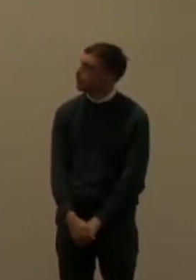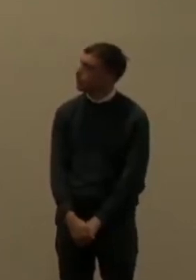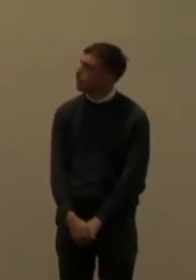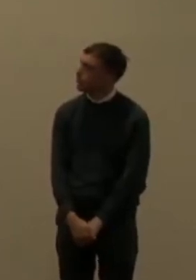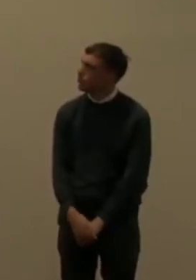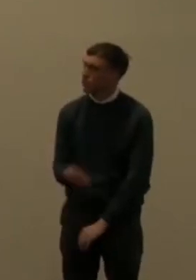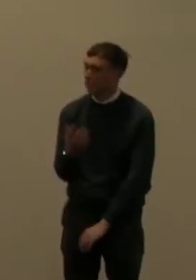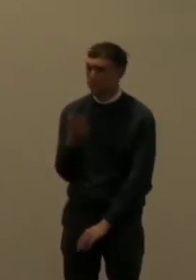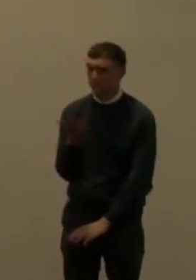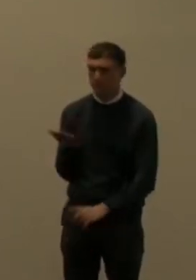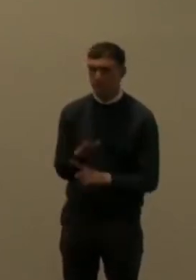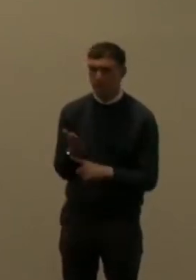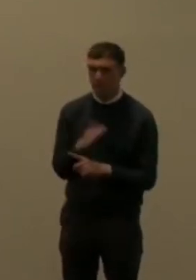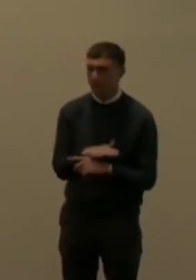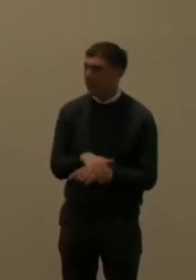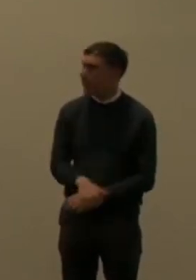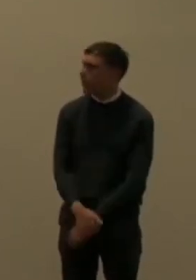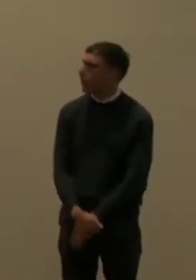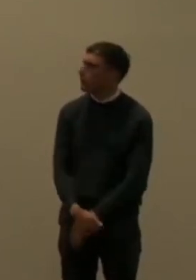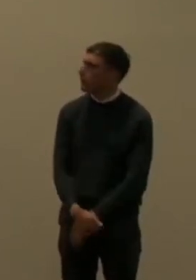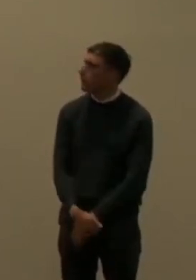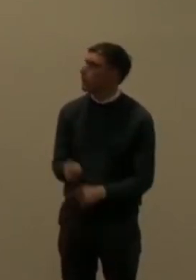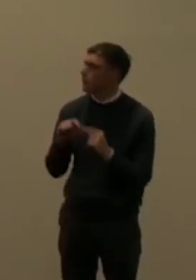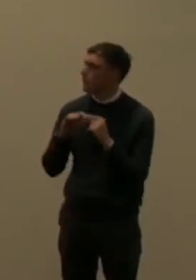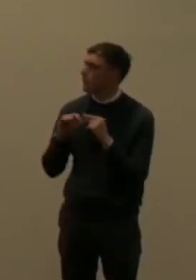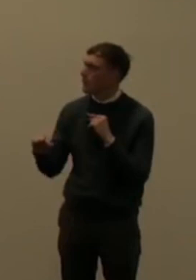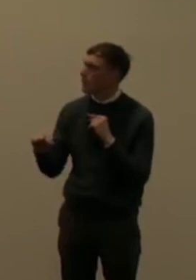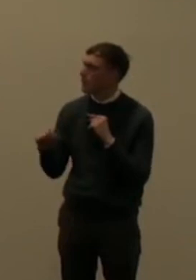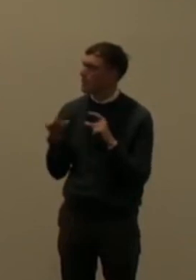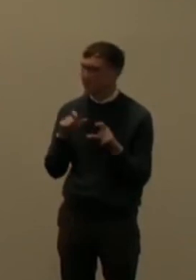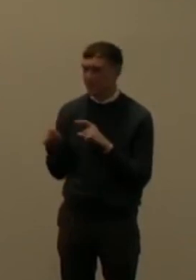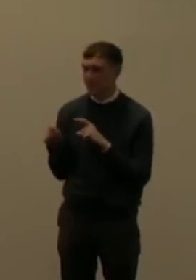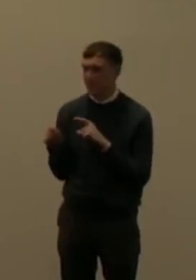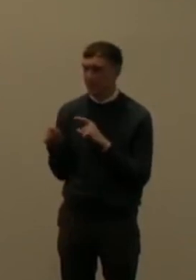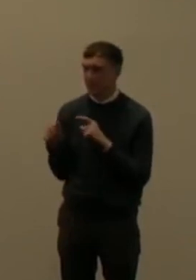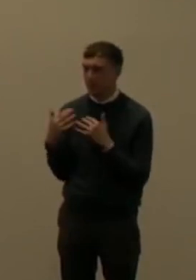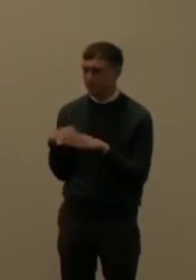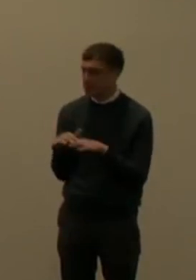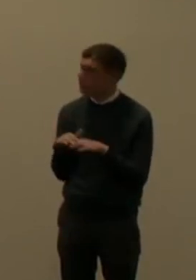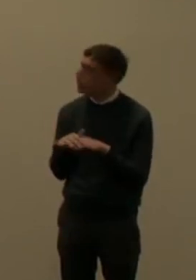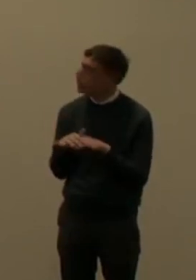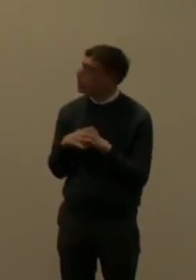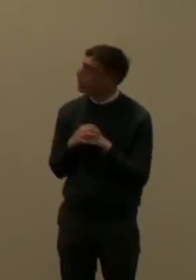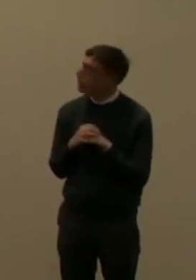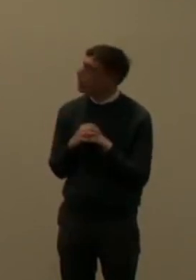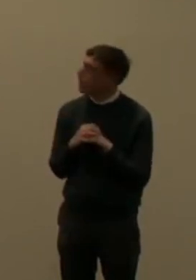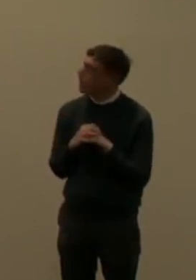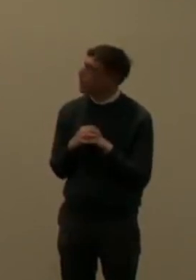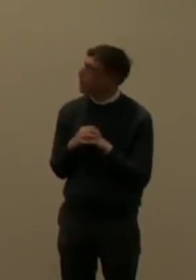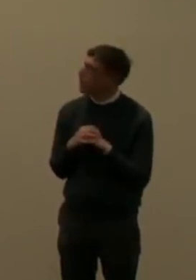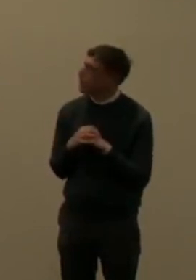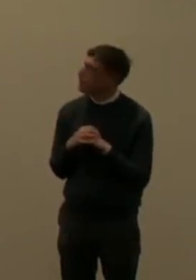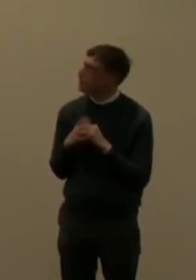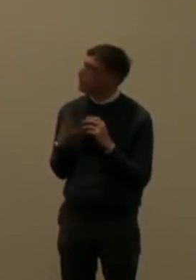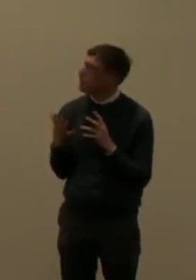Let's just go back to the pipelines. Okay, this one is executing. Let's see the release pipeline. It seems that